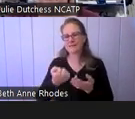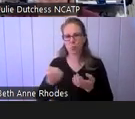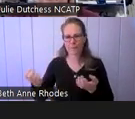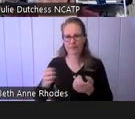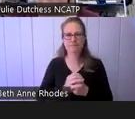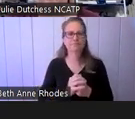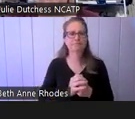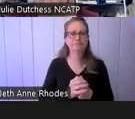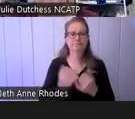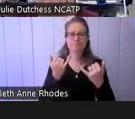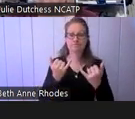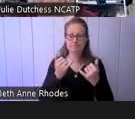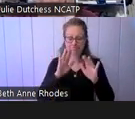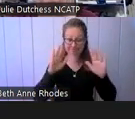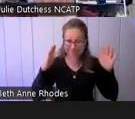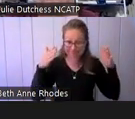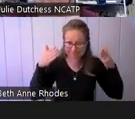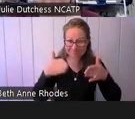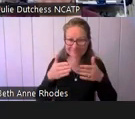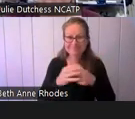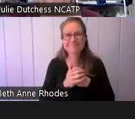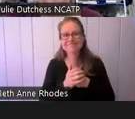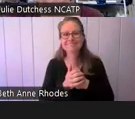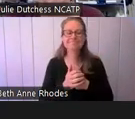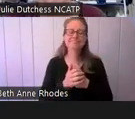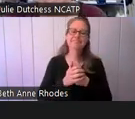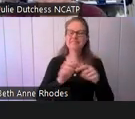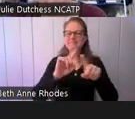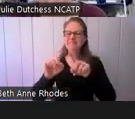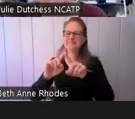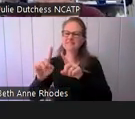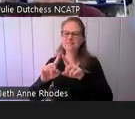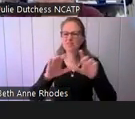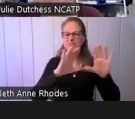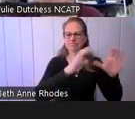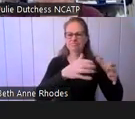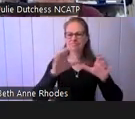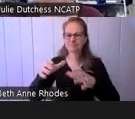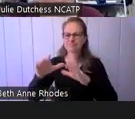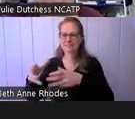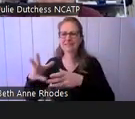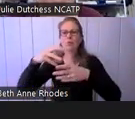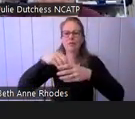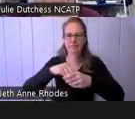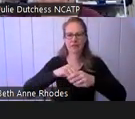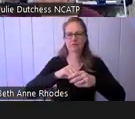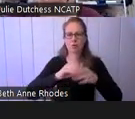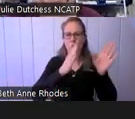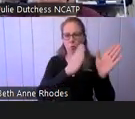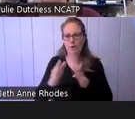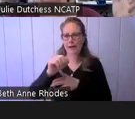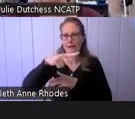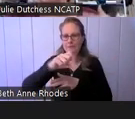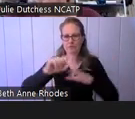to what we're gonna be looking at. So there's different categories within organizational apps. A lot of times we just think of